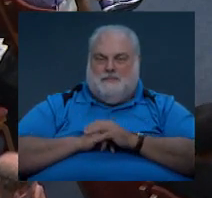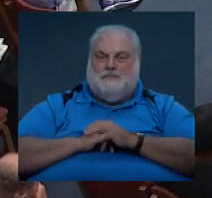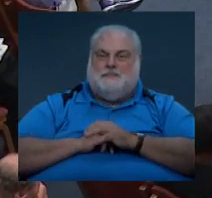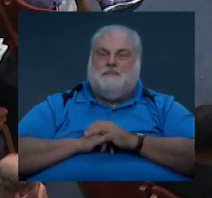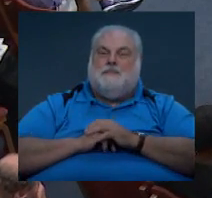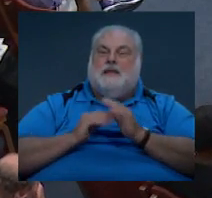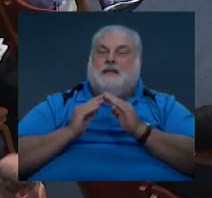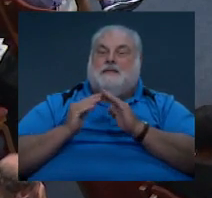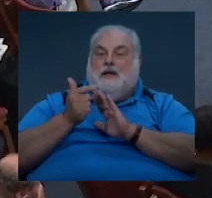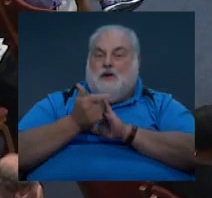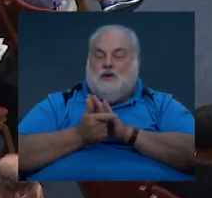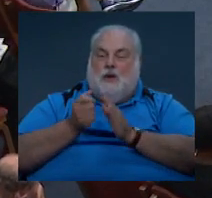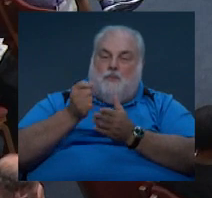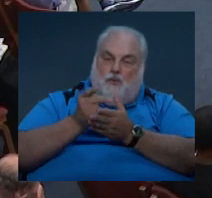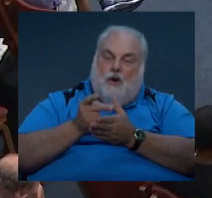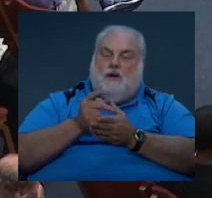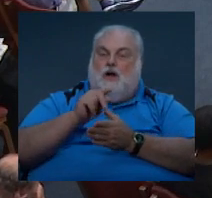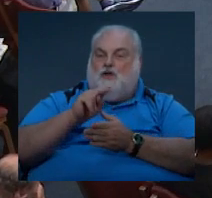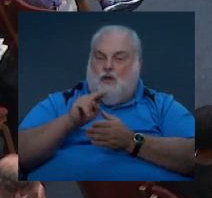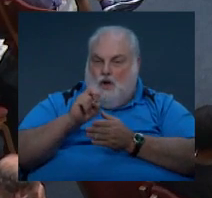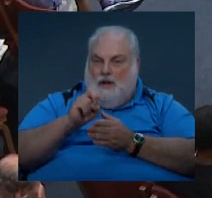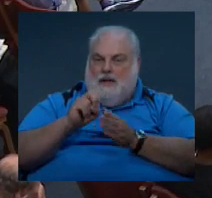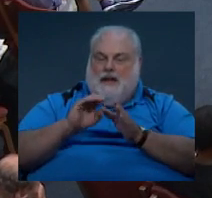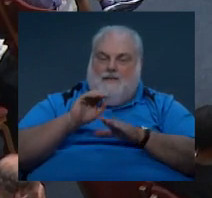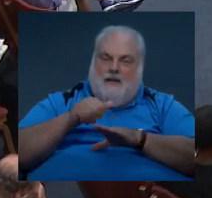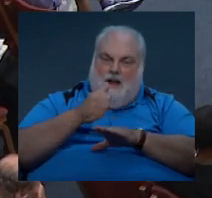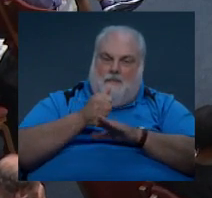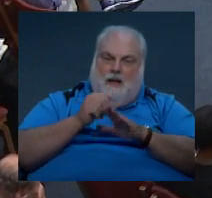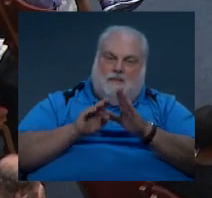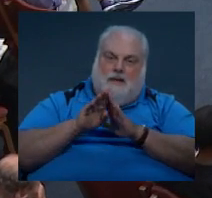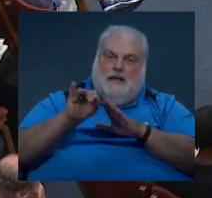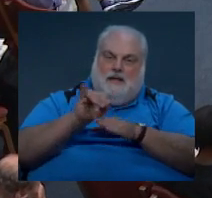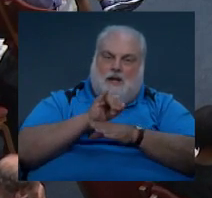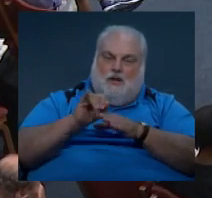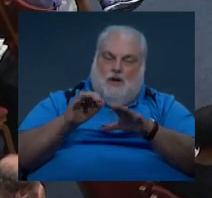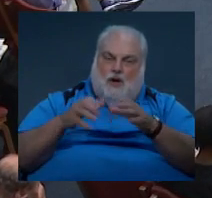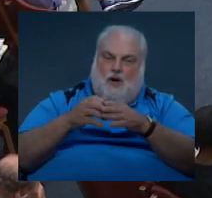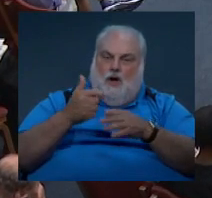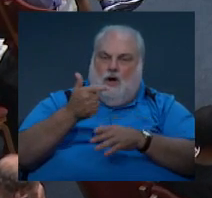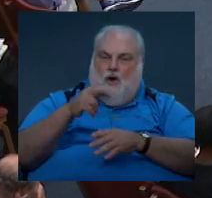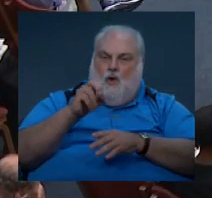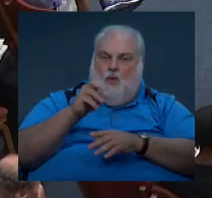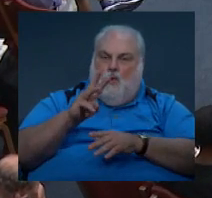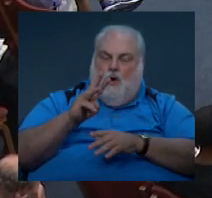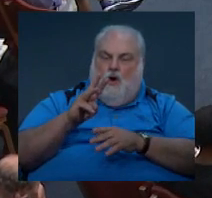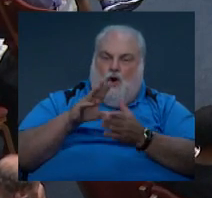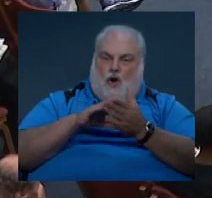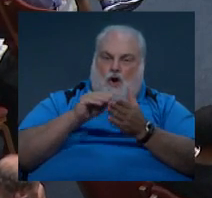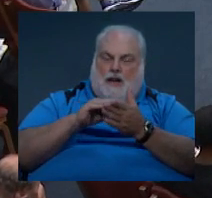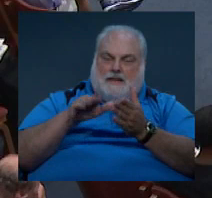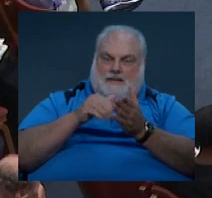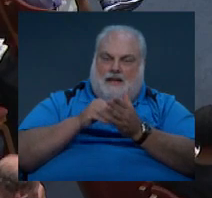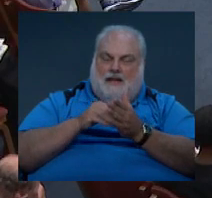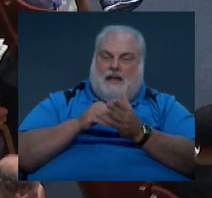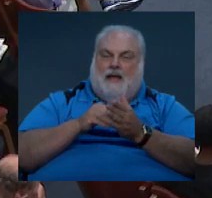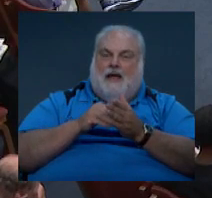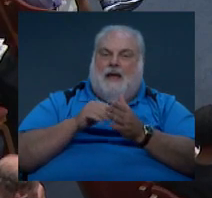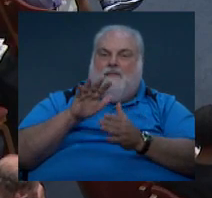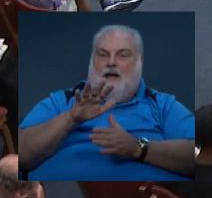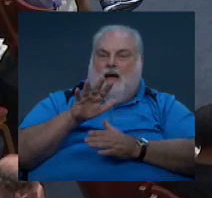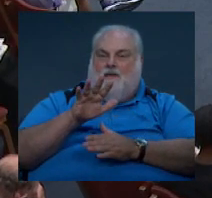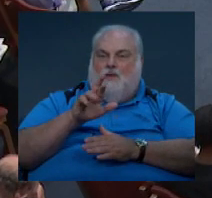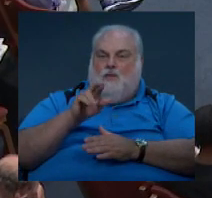reading. An ordinance to approve a plan zoning development, establish a plan industrial district titled Grow Learning Center, revised short form PID, located at